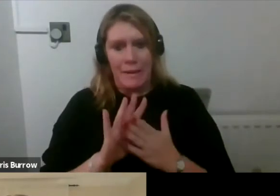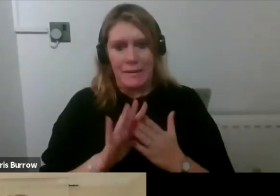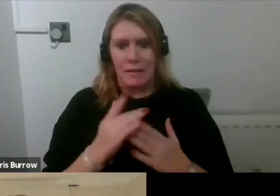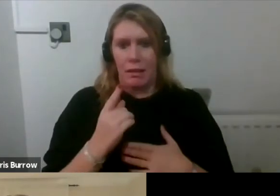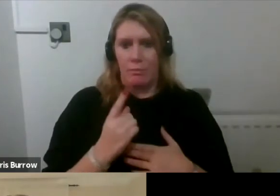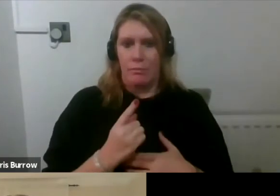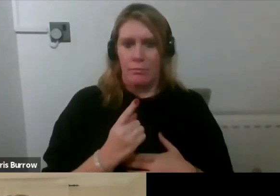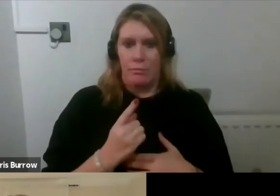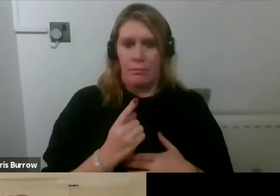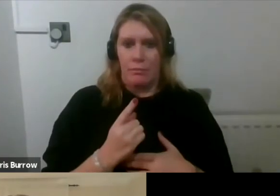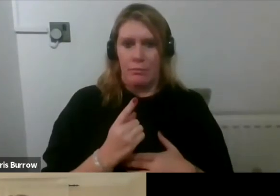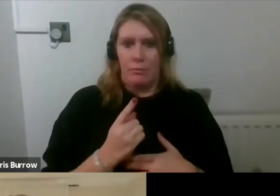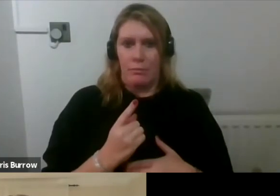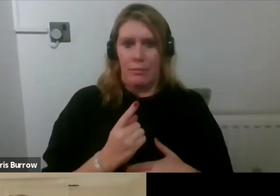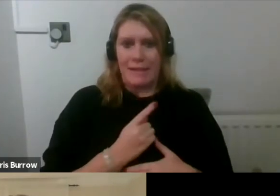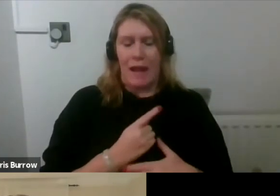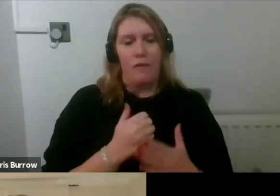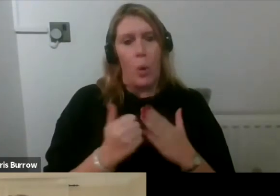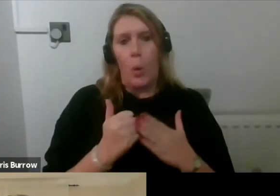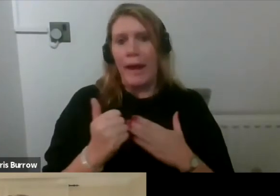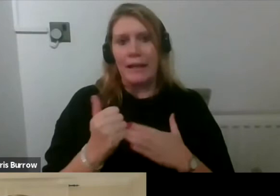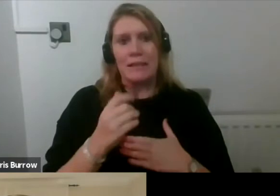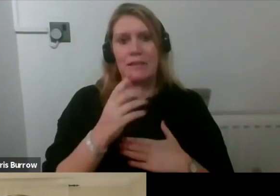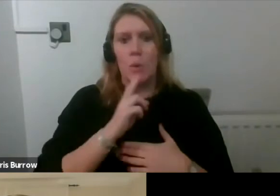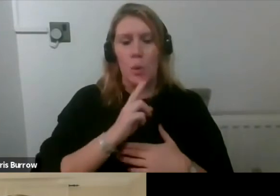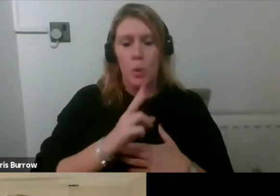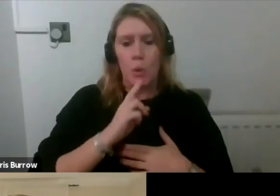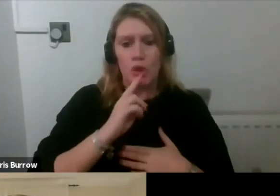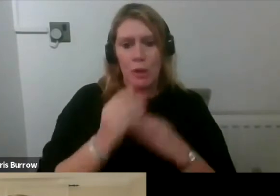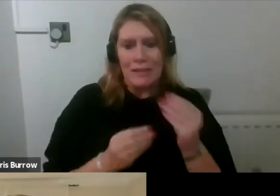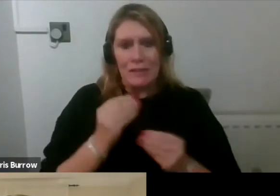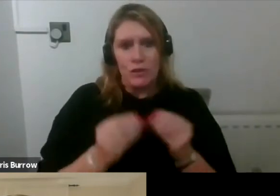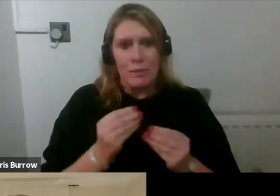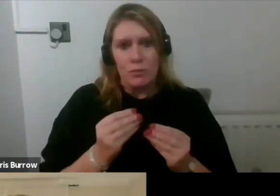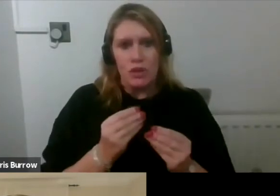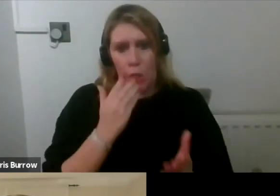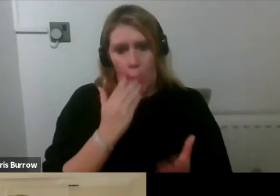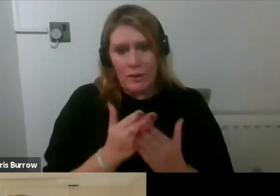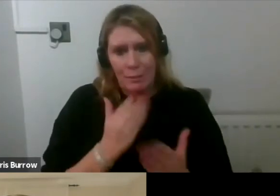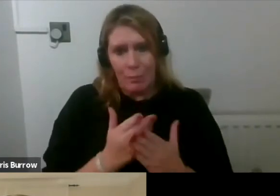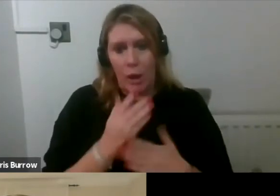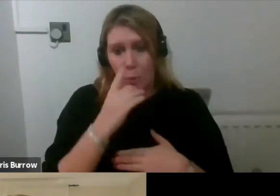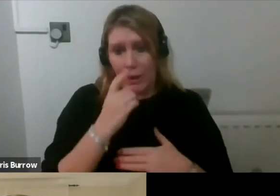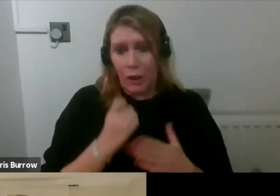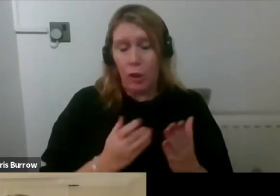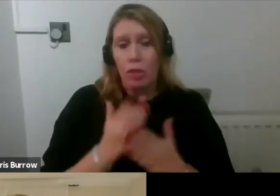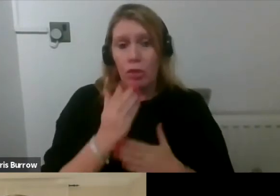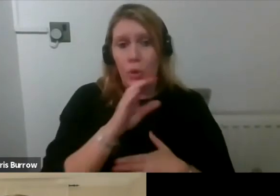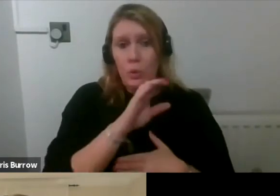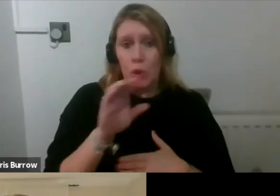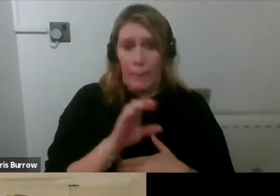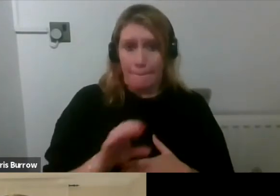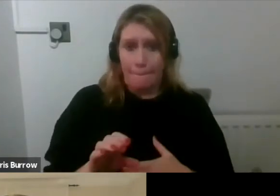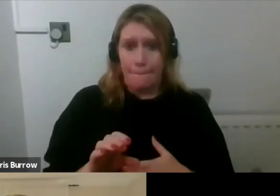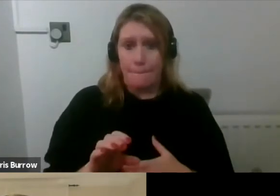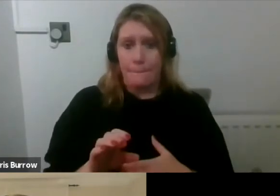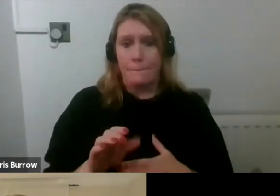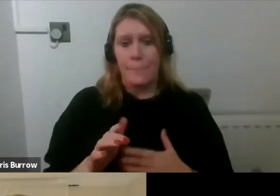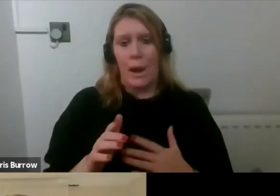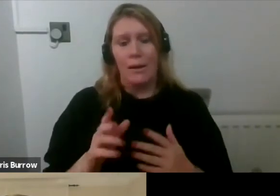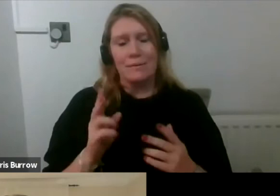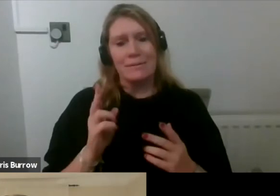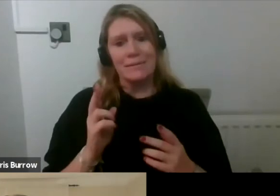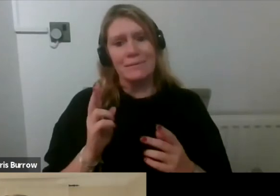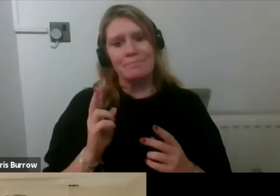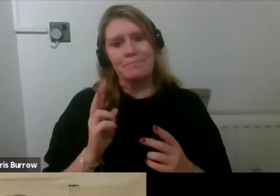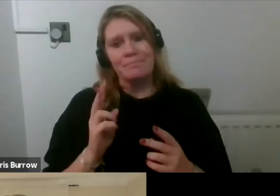audio description on demand. We could theoretically do that through Zoom, but the image would be